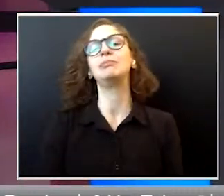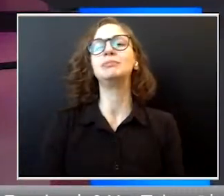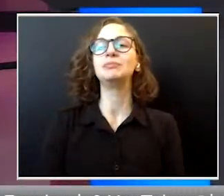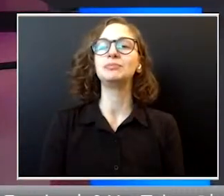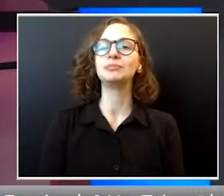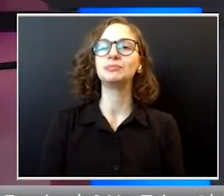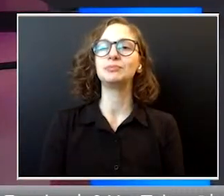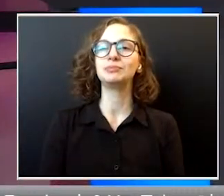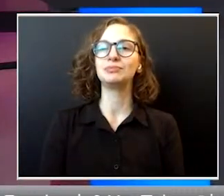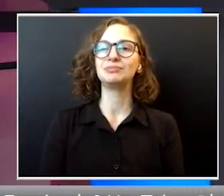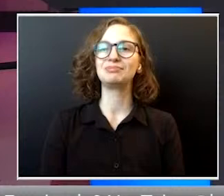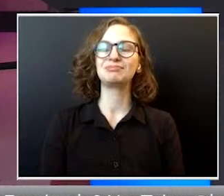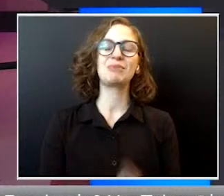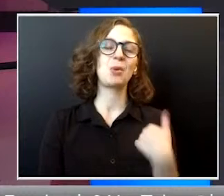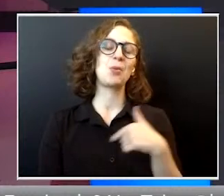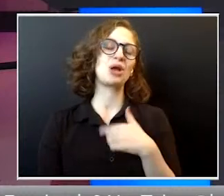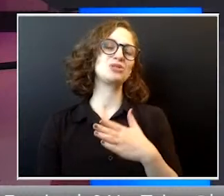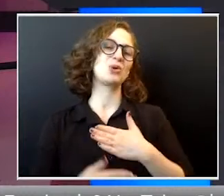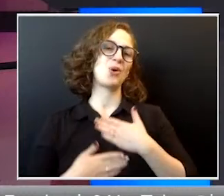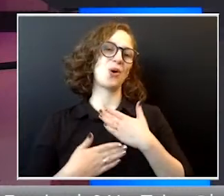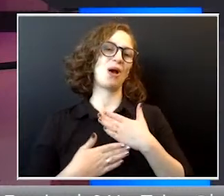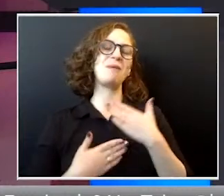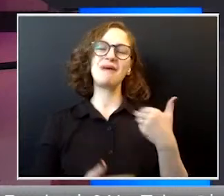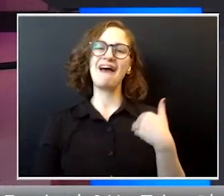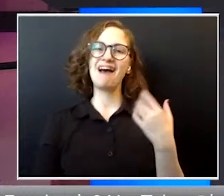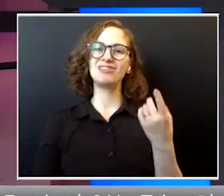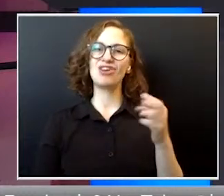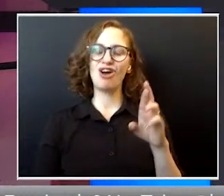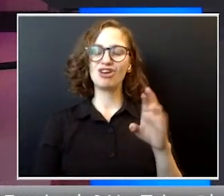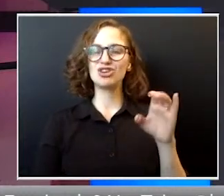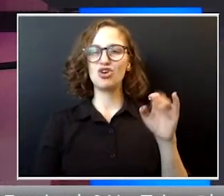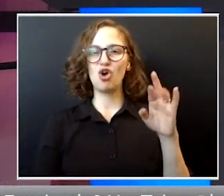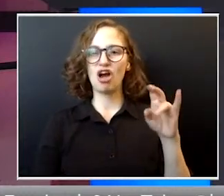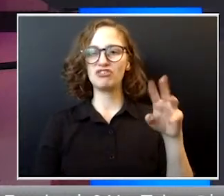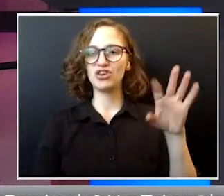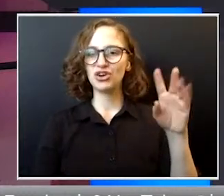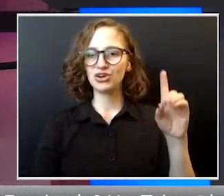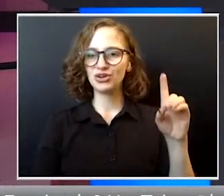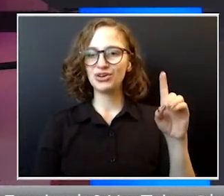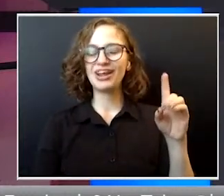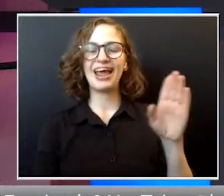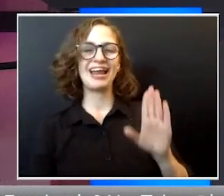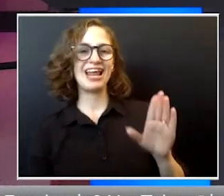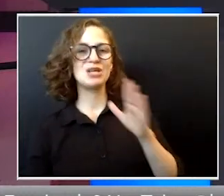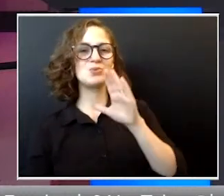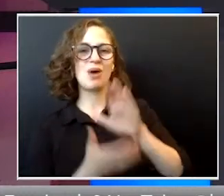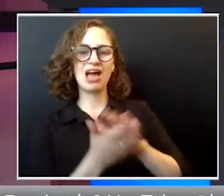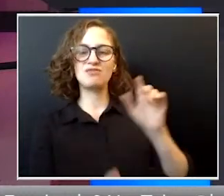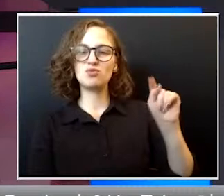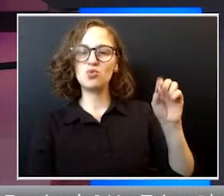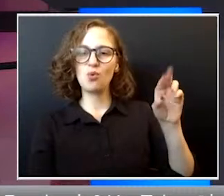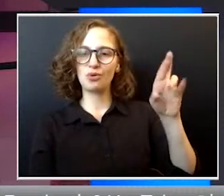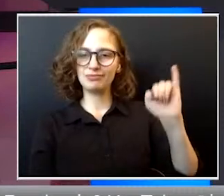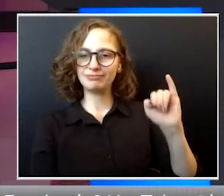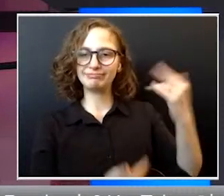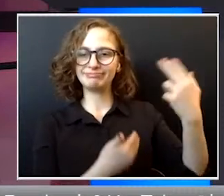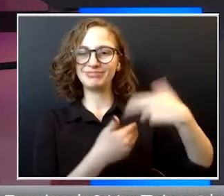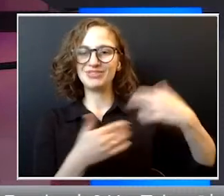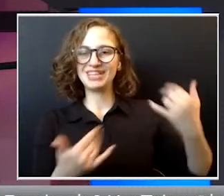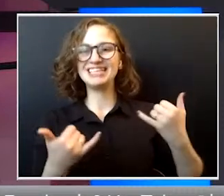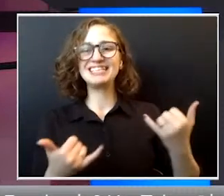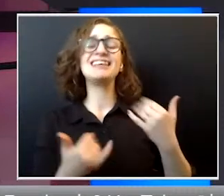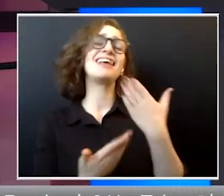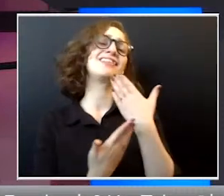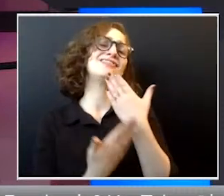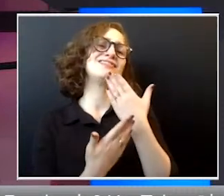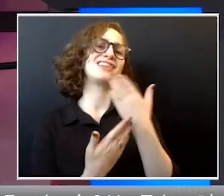We are so pleased to have Dr. Todd Crawford and his wife Tori joining us in studio today. Thank you both for being here. We also